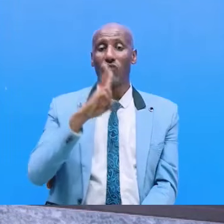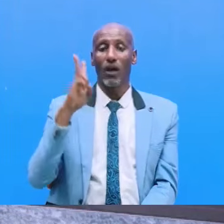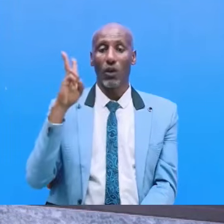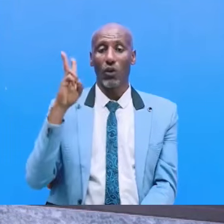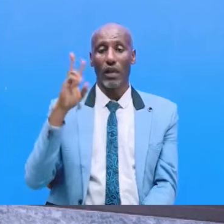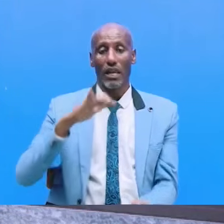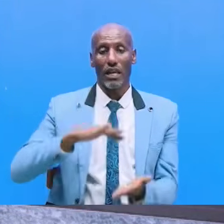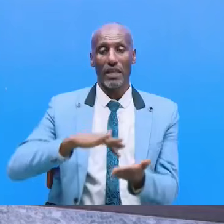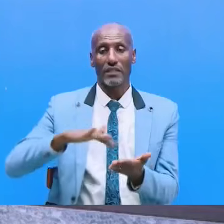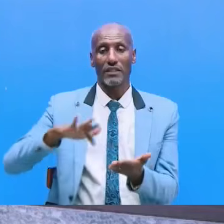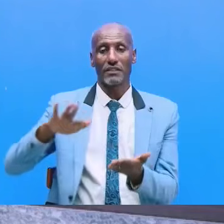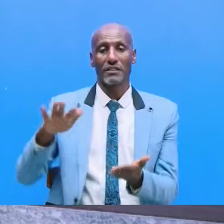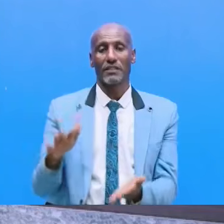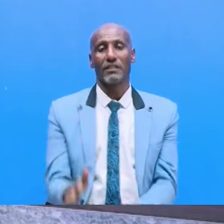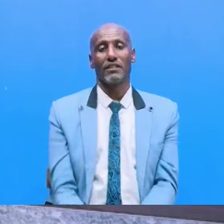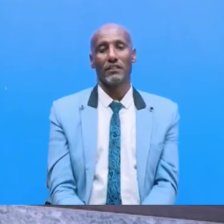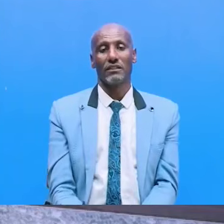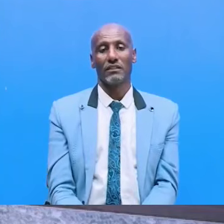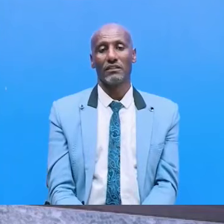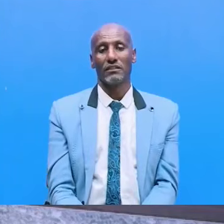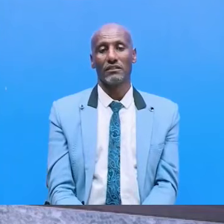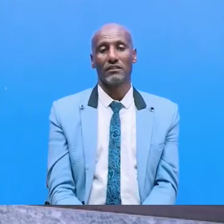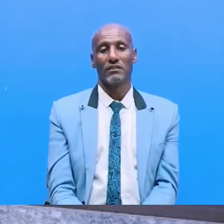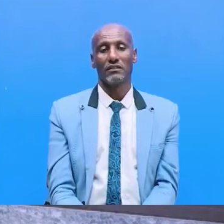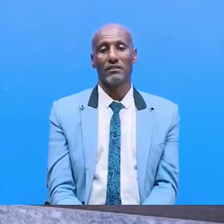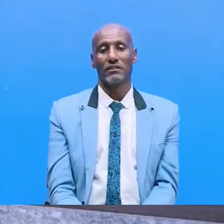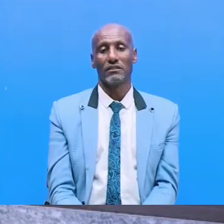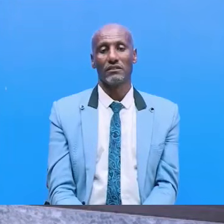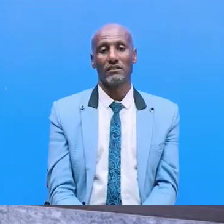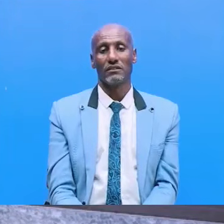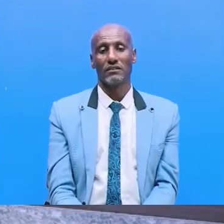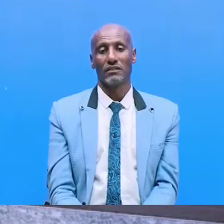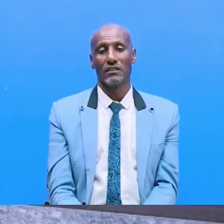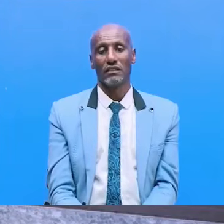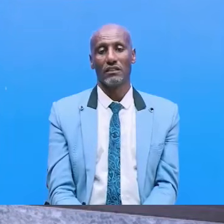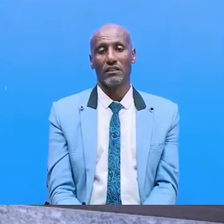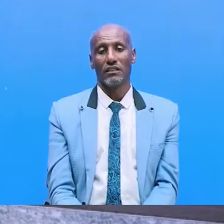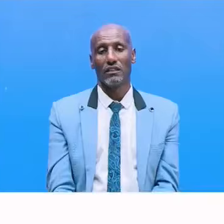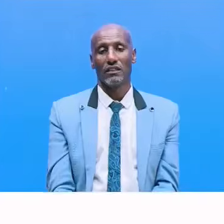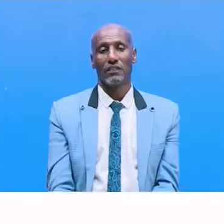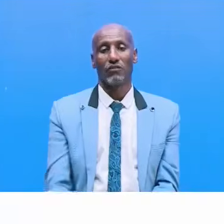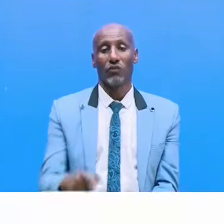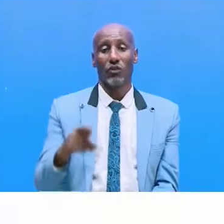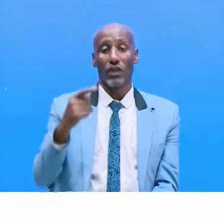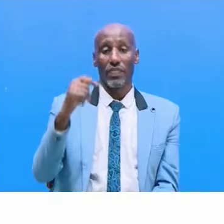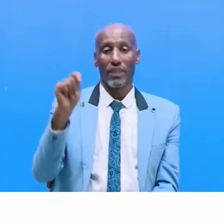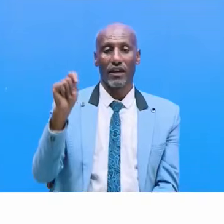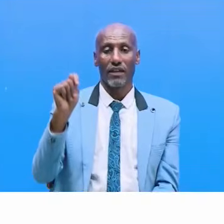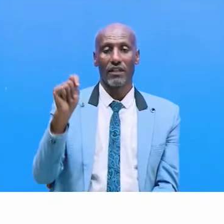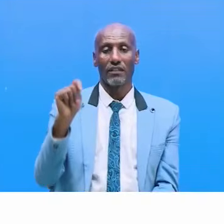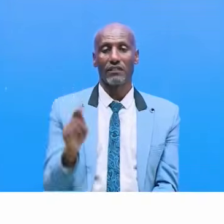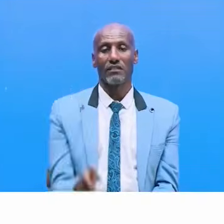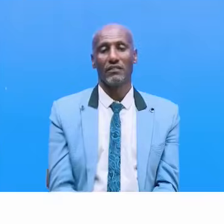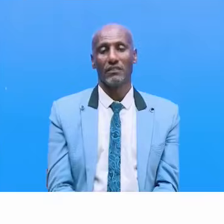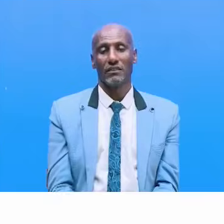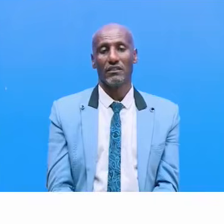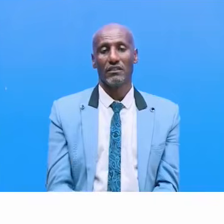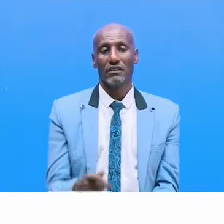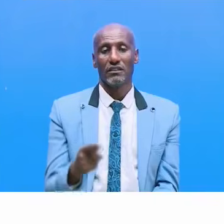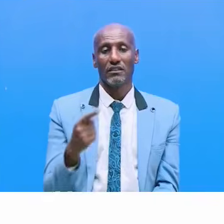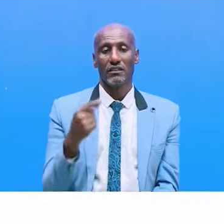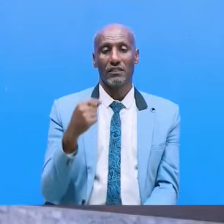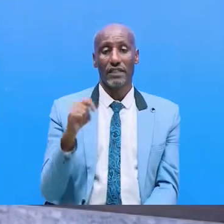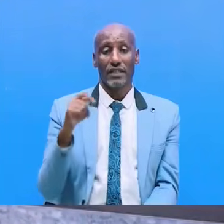what, which is start with an. So let me mention also the. When we come to the as